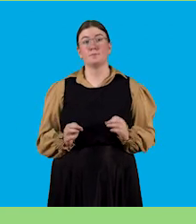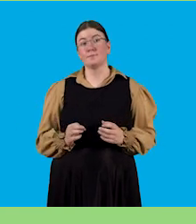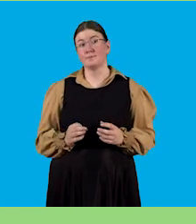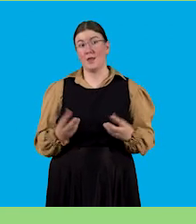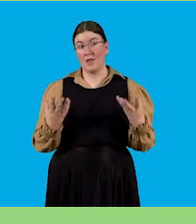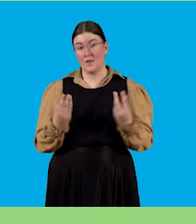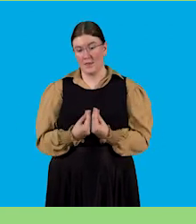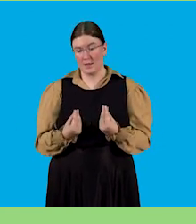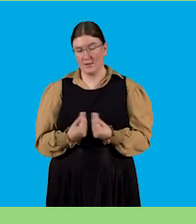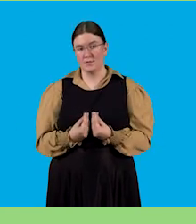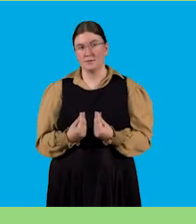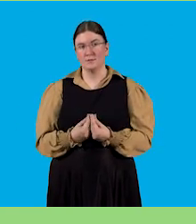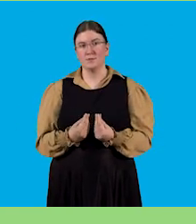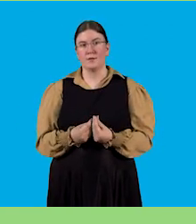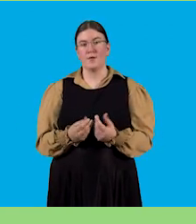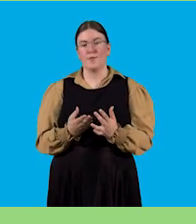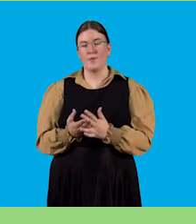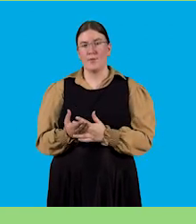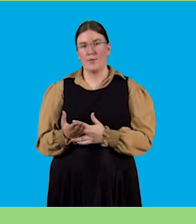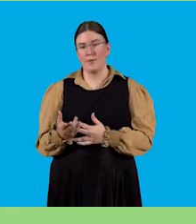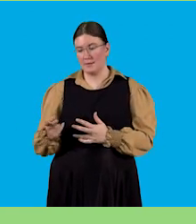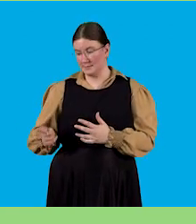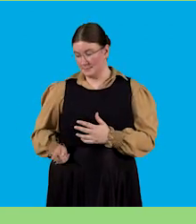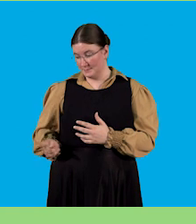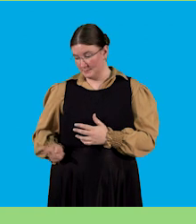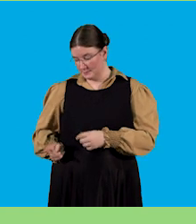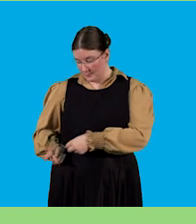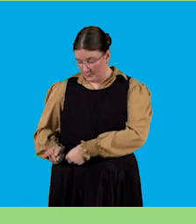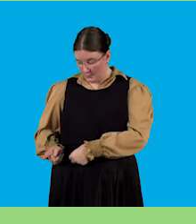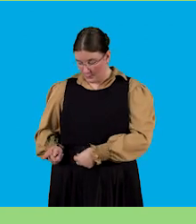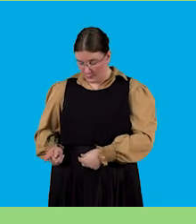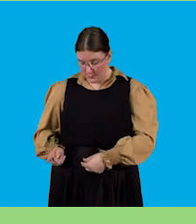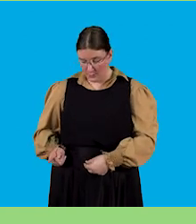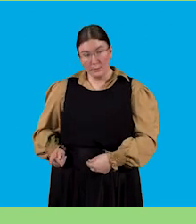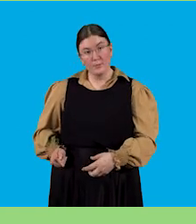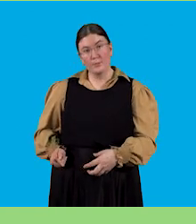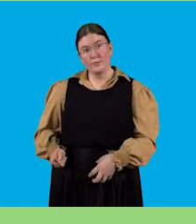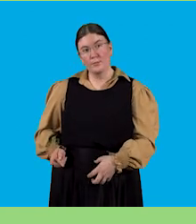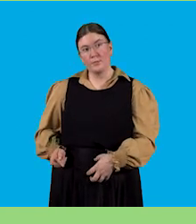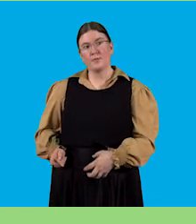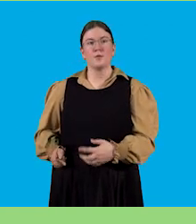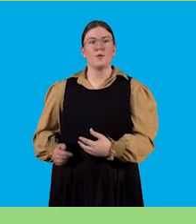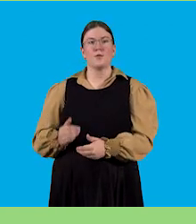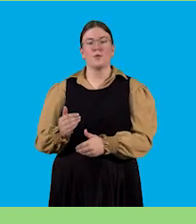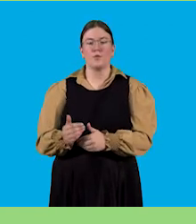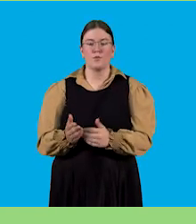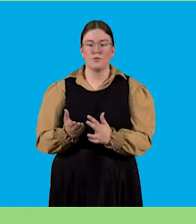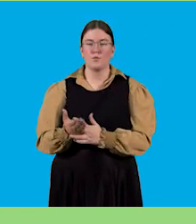are transported in and out of the specialized cells of the kidneys through the process